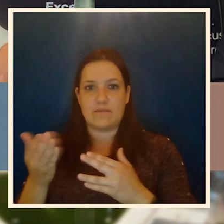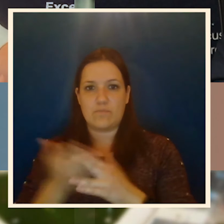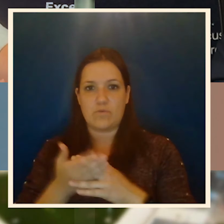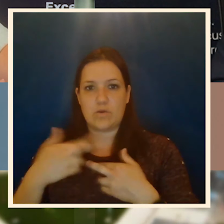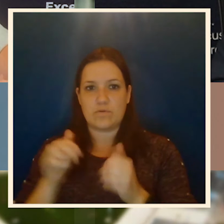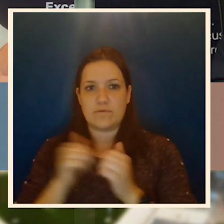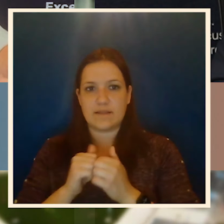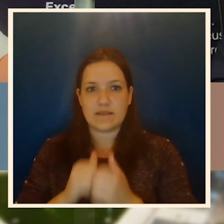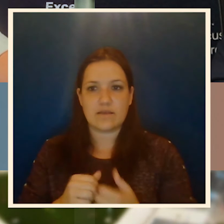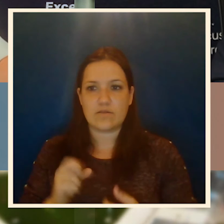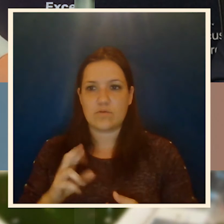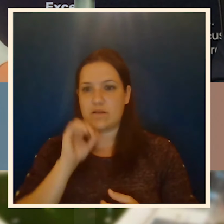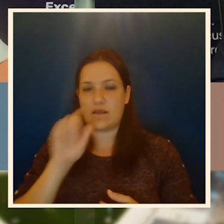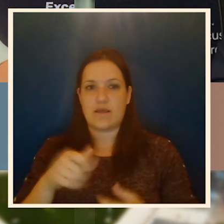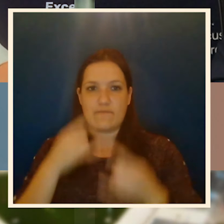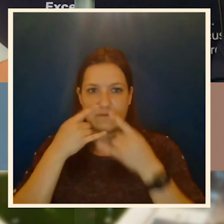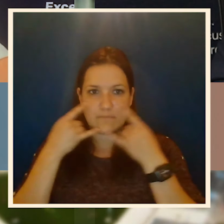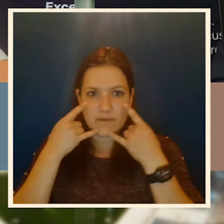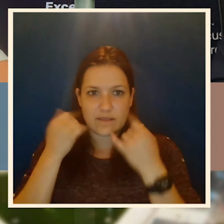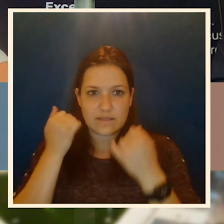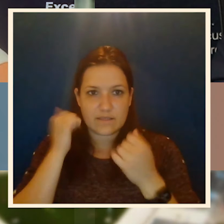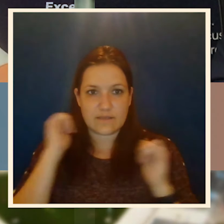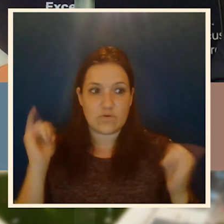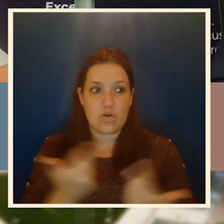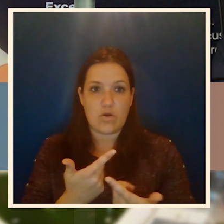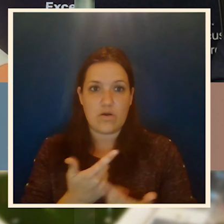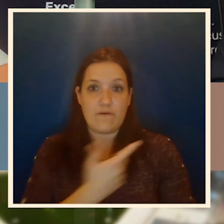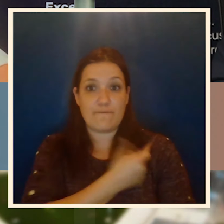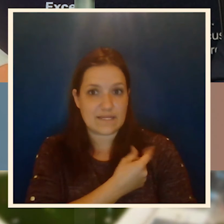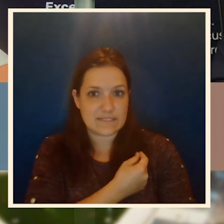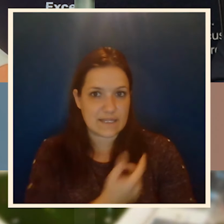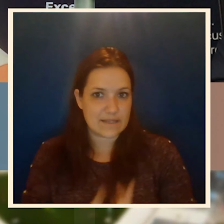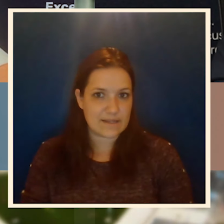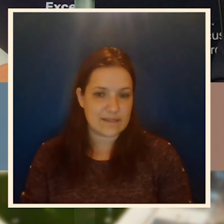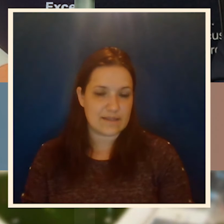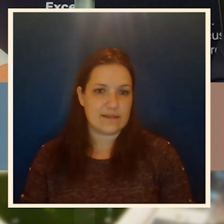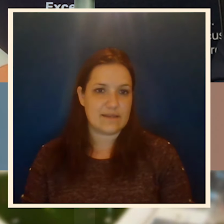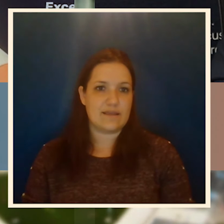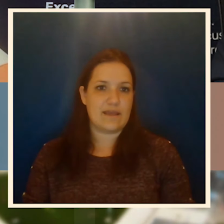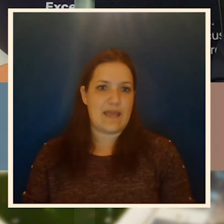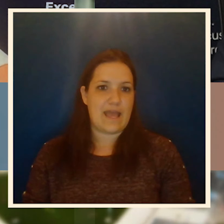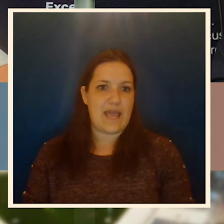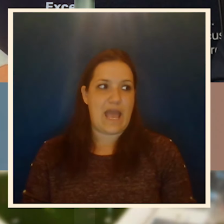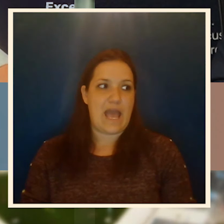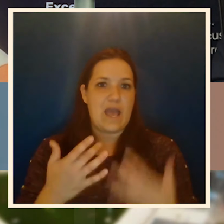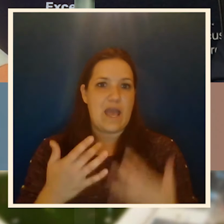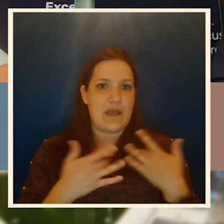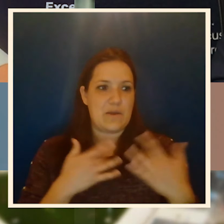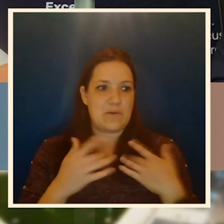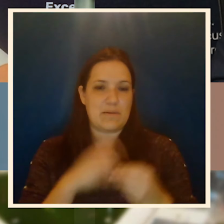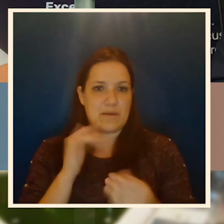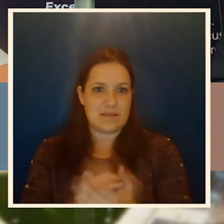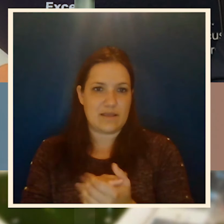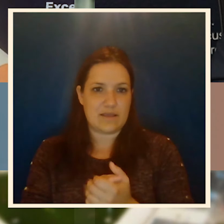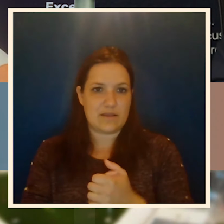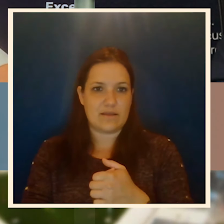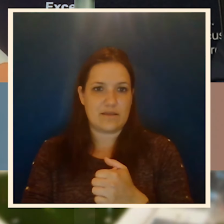can, you know, not have to mask if everybody is vaccinated. I worry about that, you